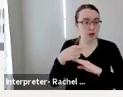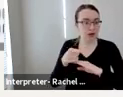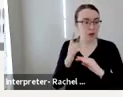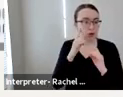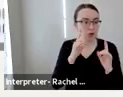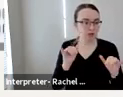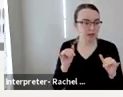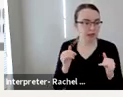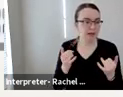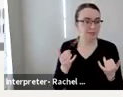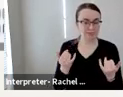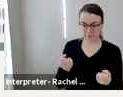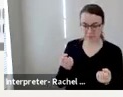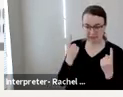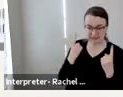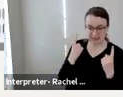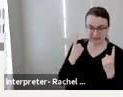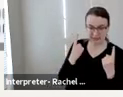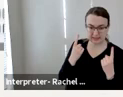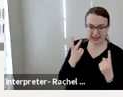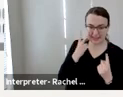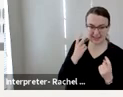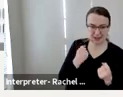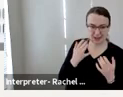sense? I see a lot of questions there. Hold on.